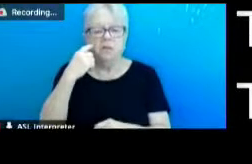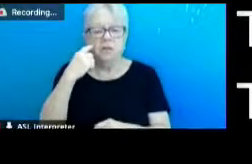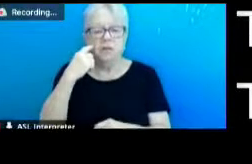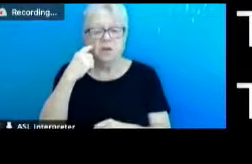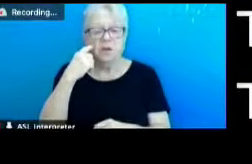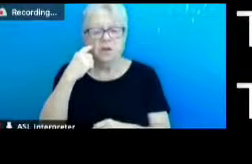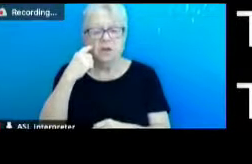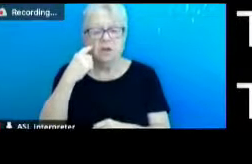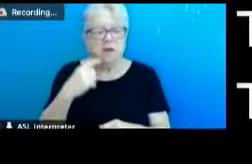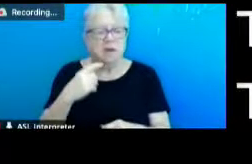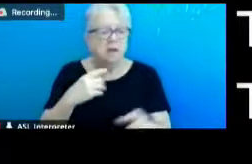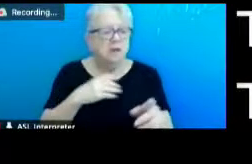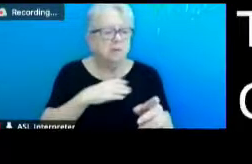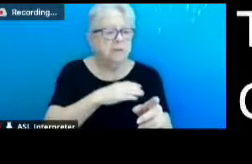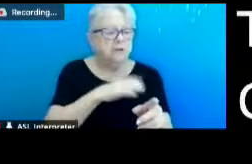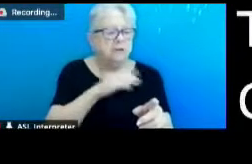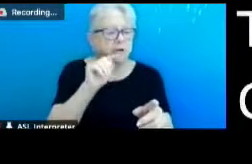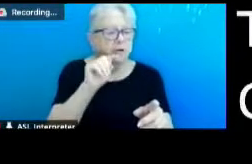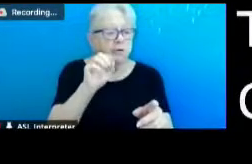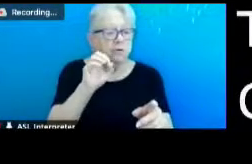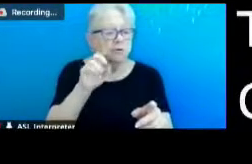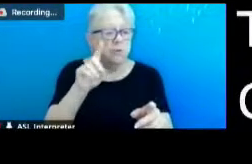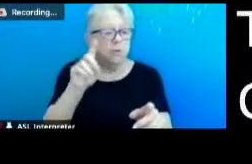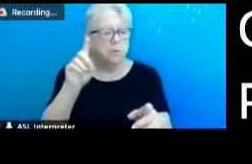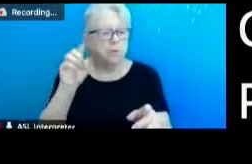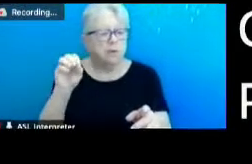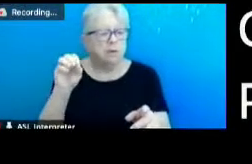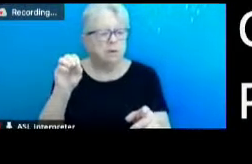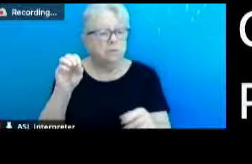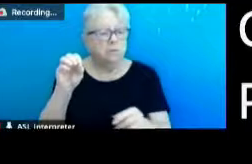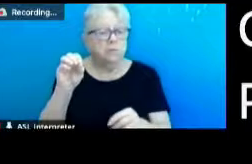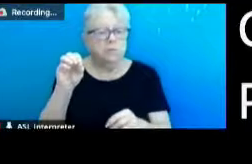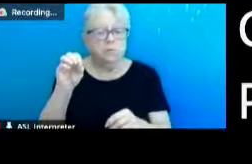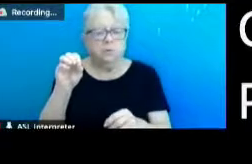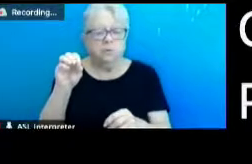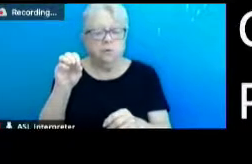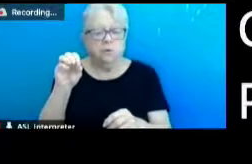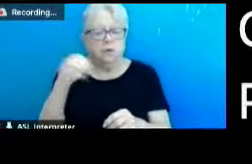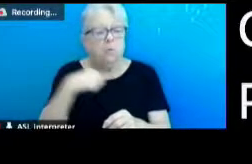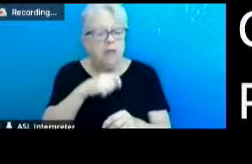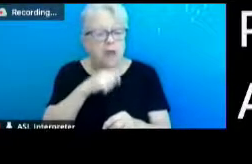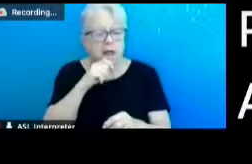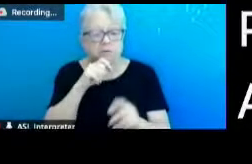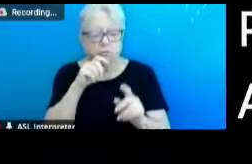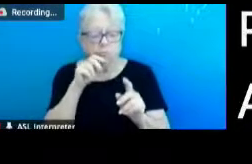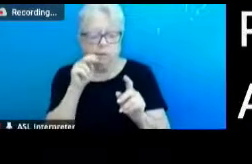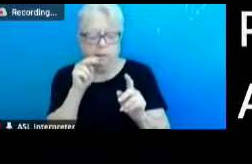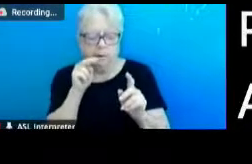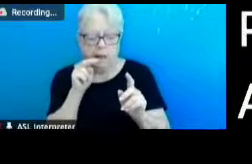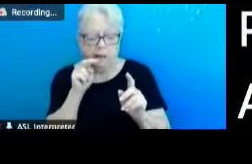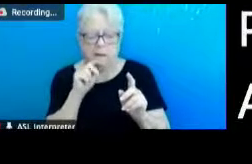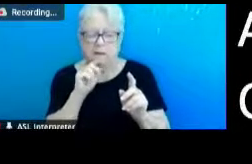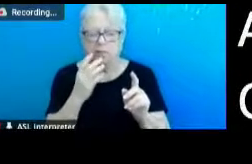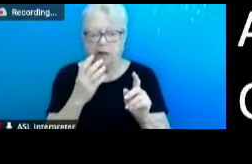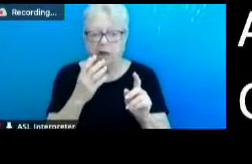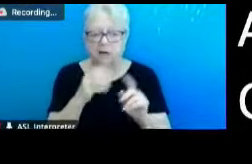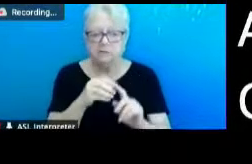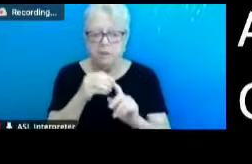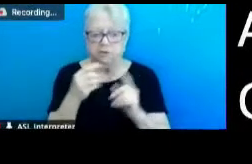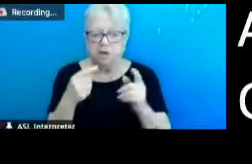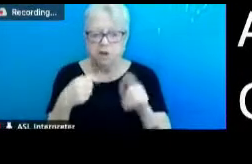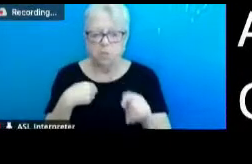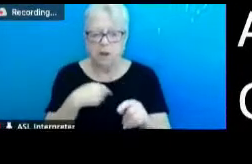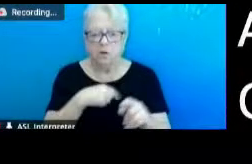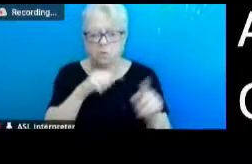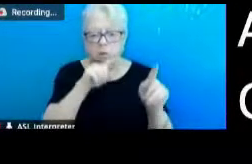Commissioner Toledo, to your point, I think it's going to be, we are going to have to keep an eye on this, especially when we're going into the